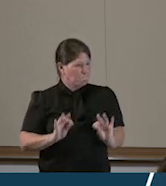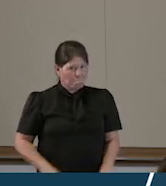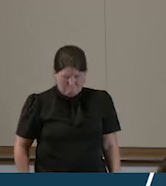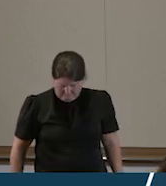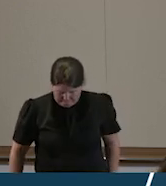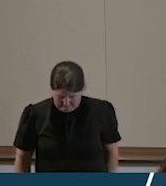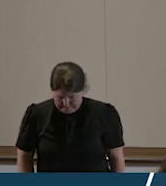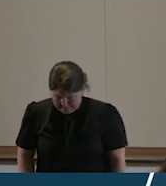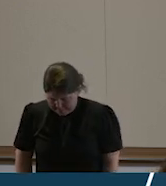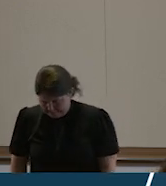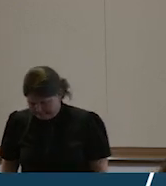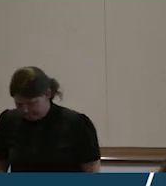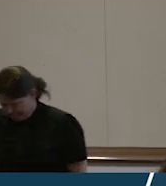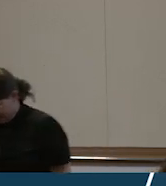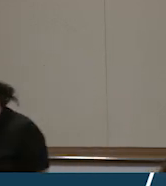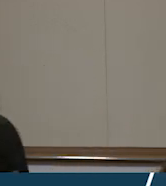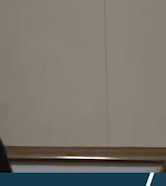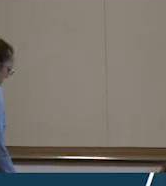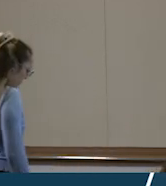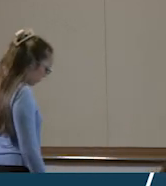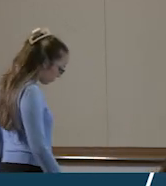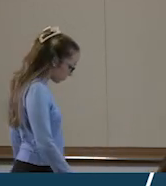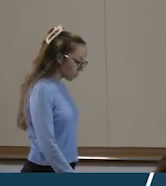In the back.